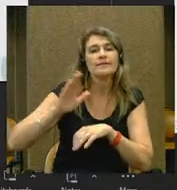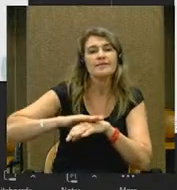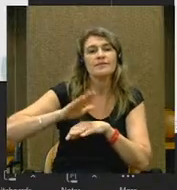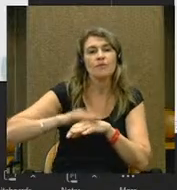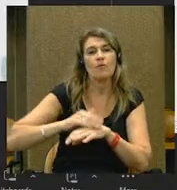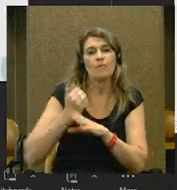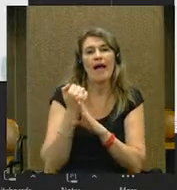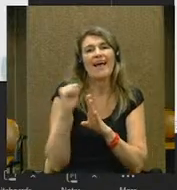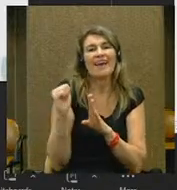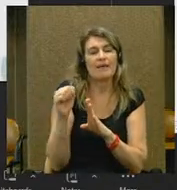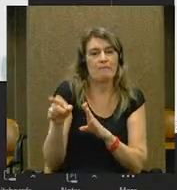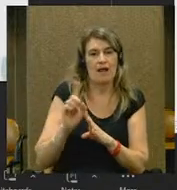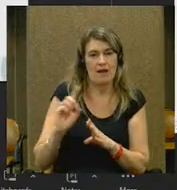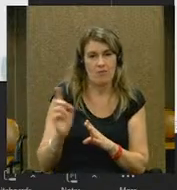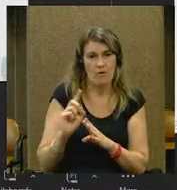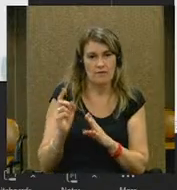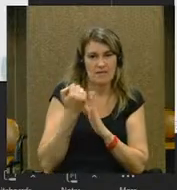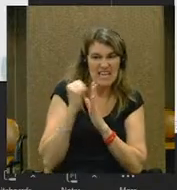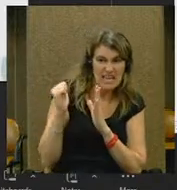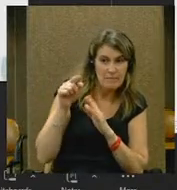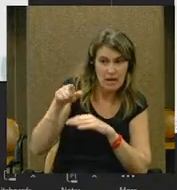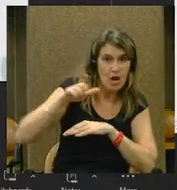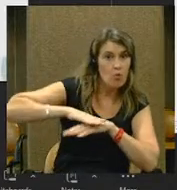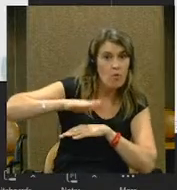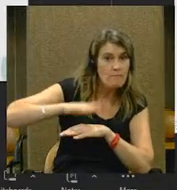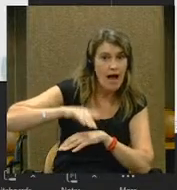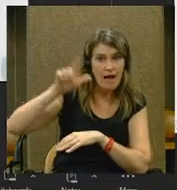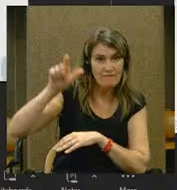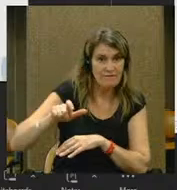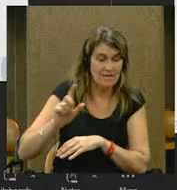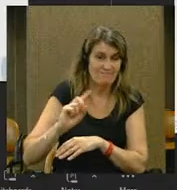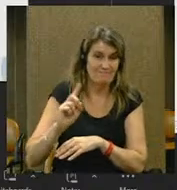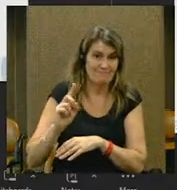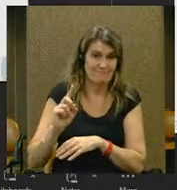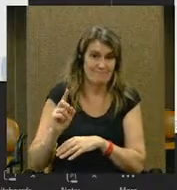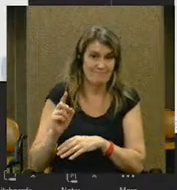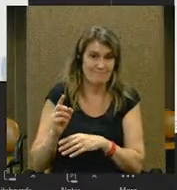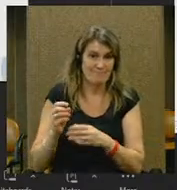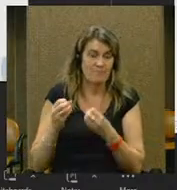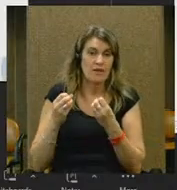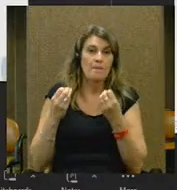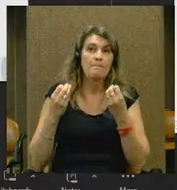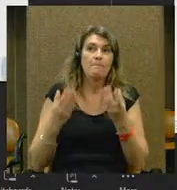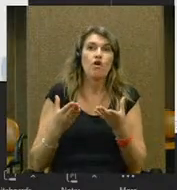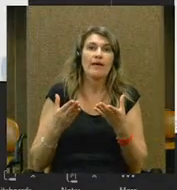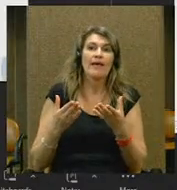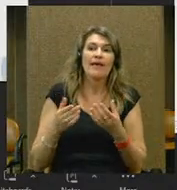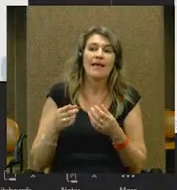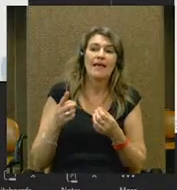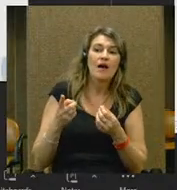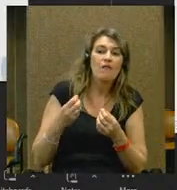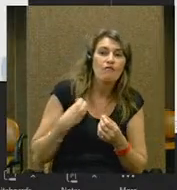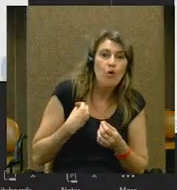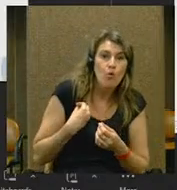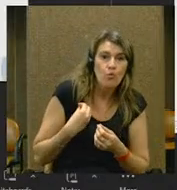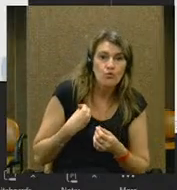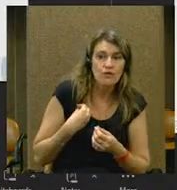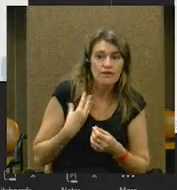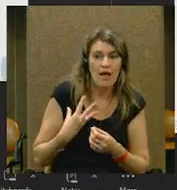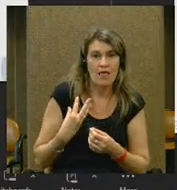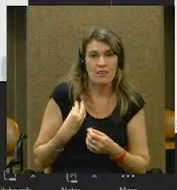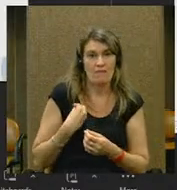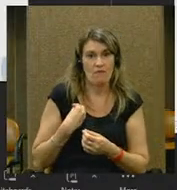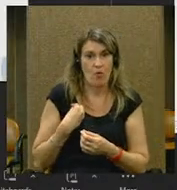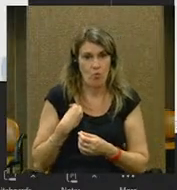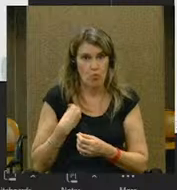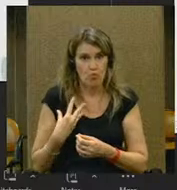drug use, so that people will be more willing to avail themselves of services available. Stigma that